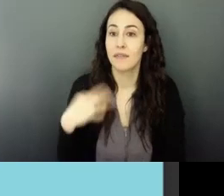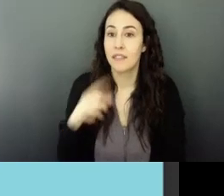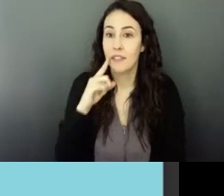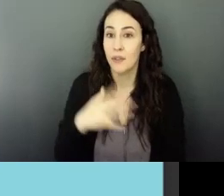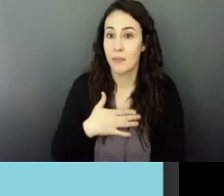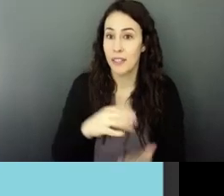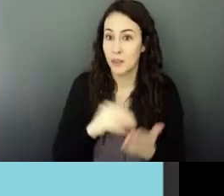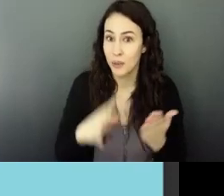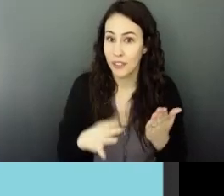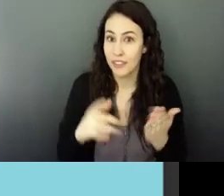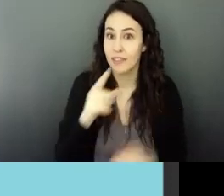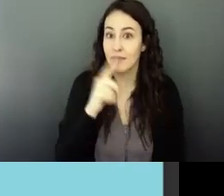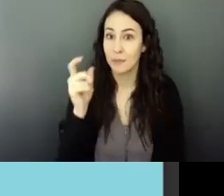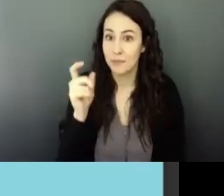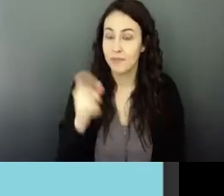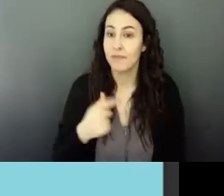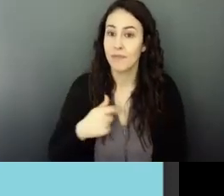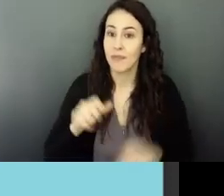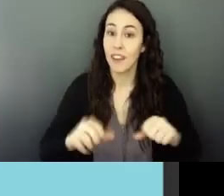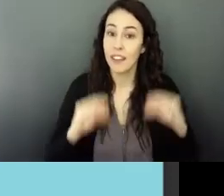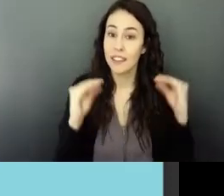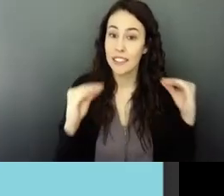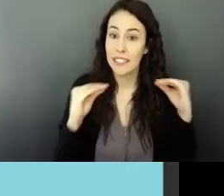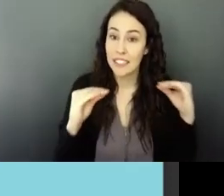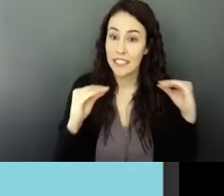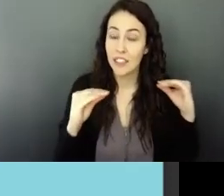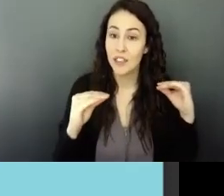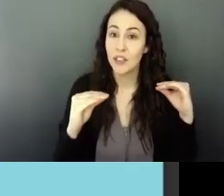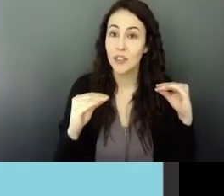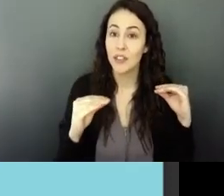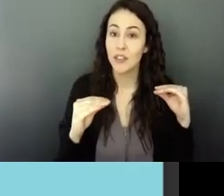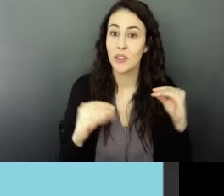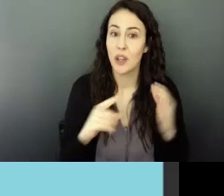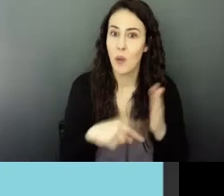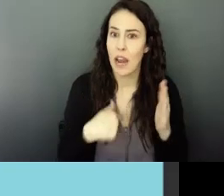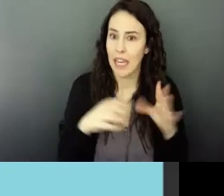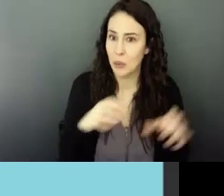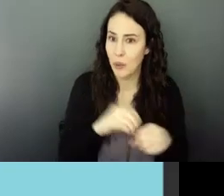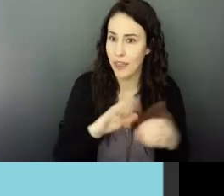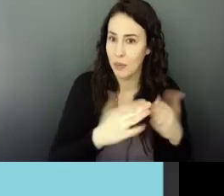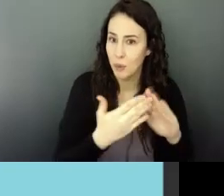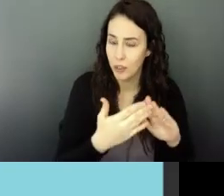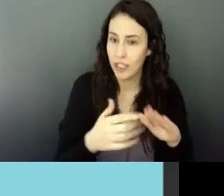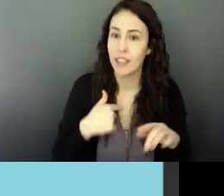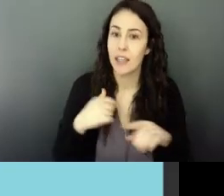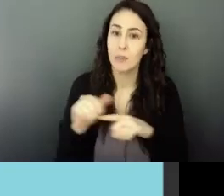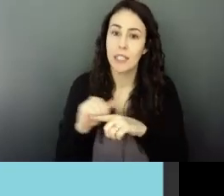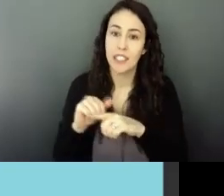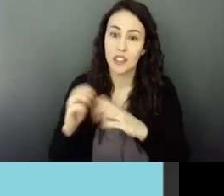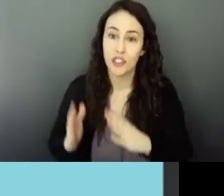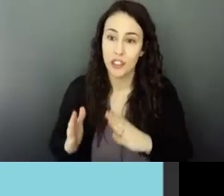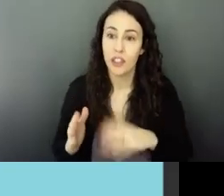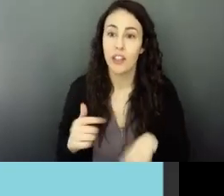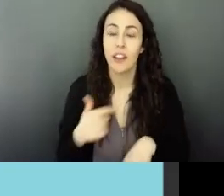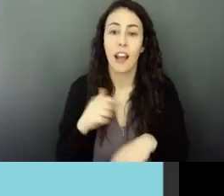am then able to teach what I do in the community. I'm a practitioner And I